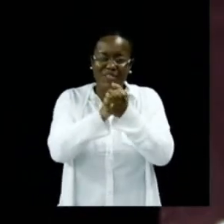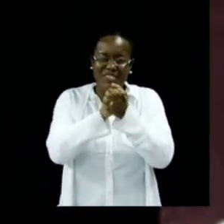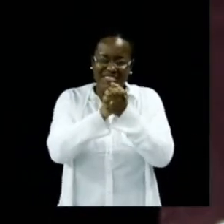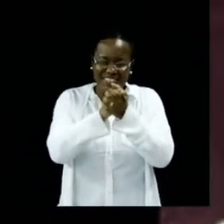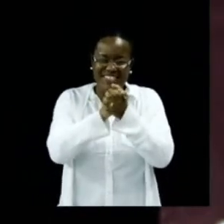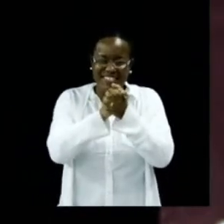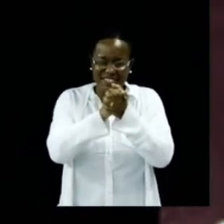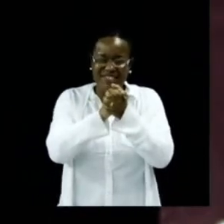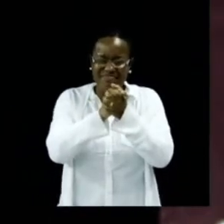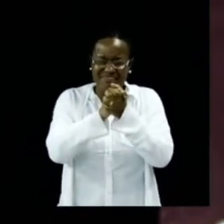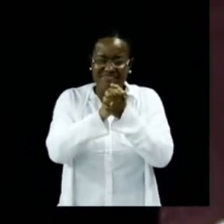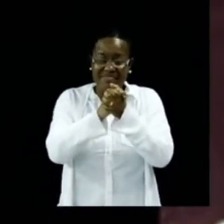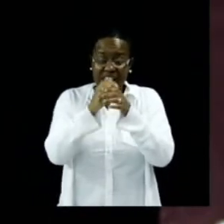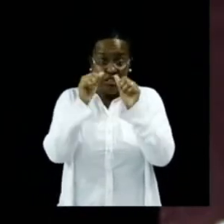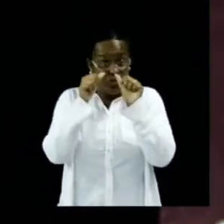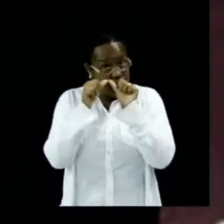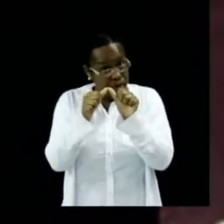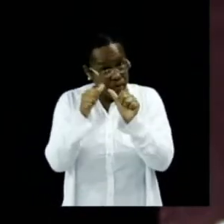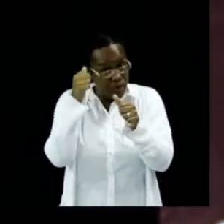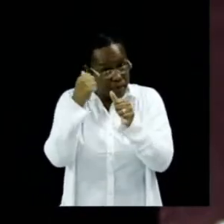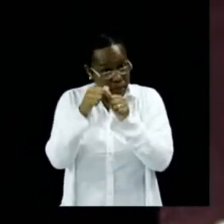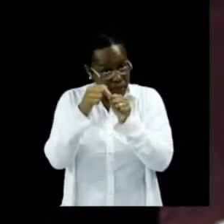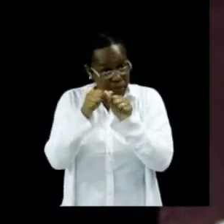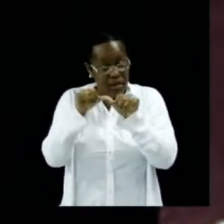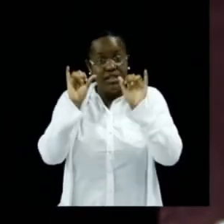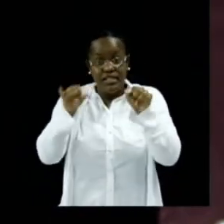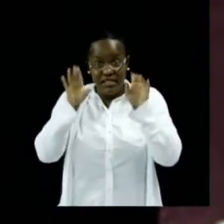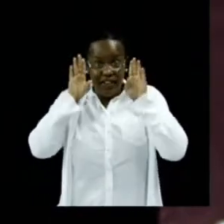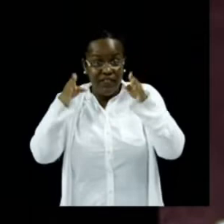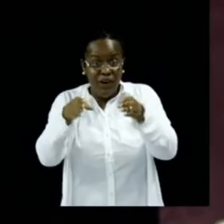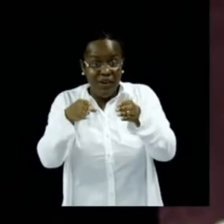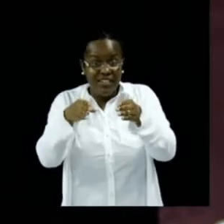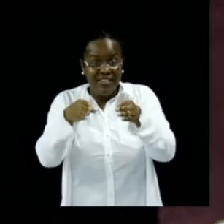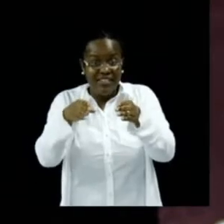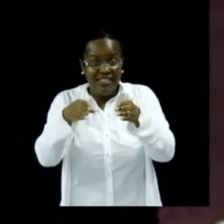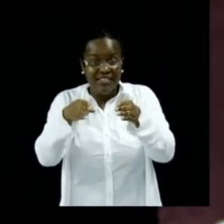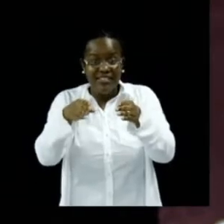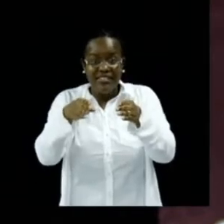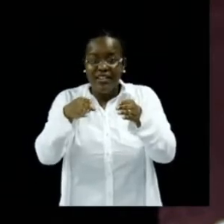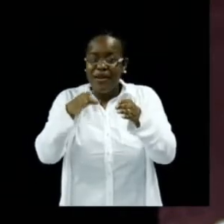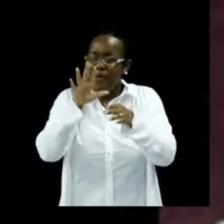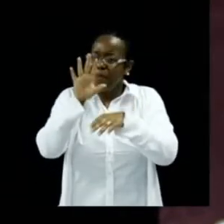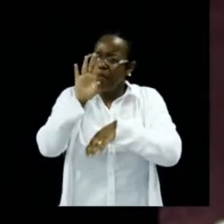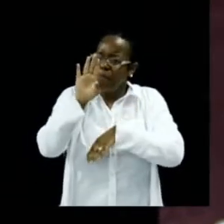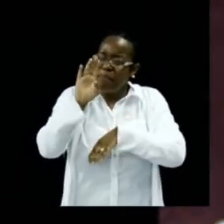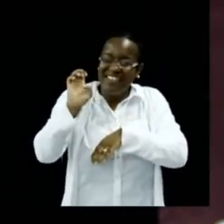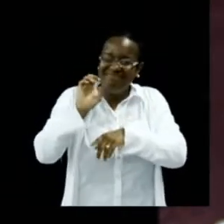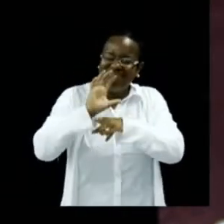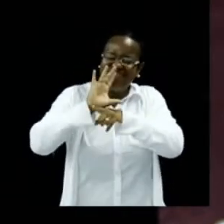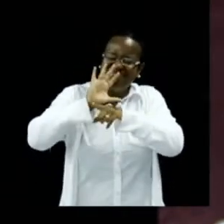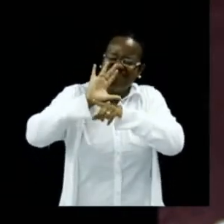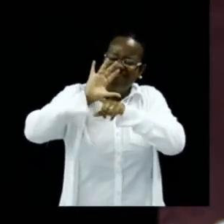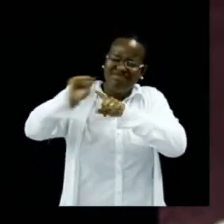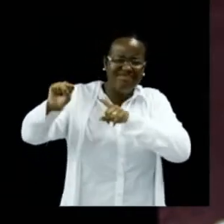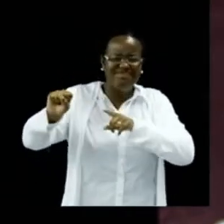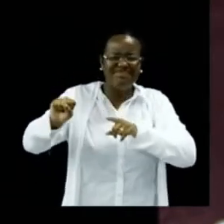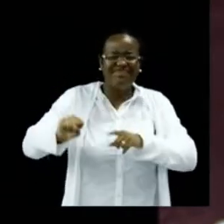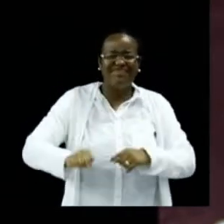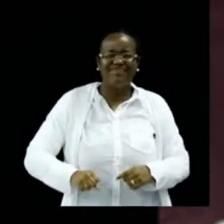Pride. Stay focused, keep the faith, be extraordinary.